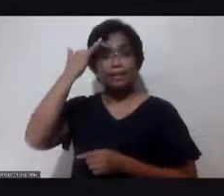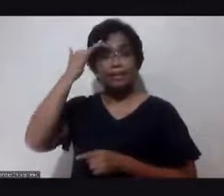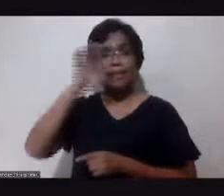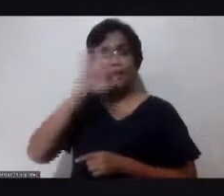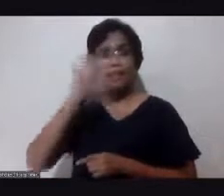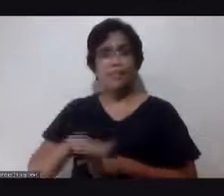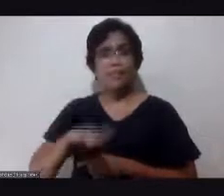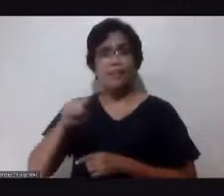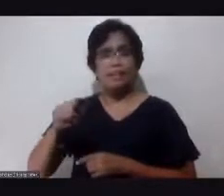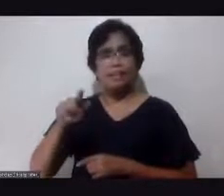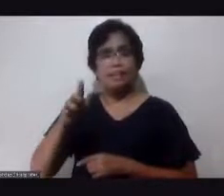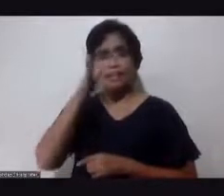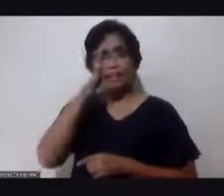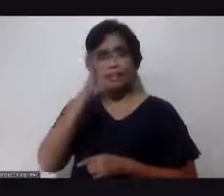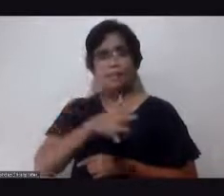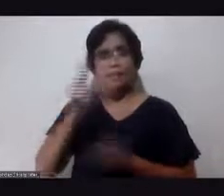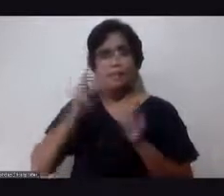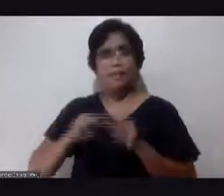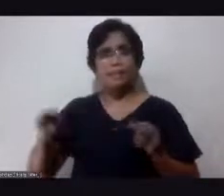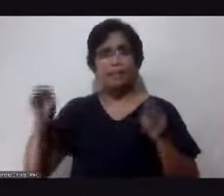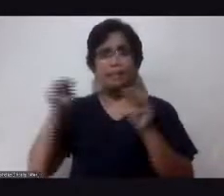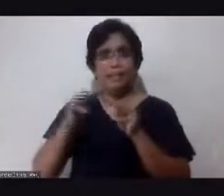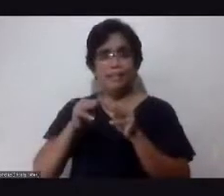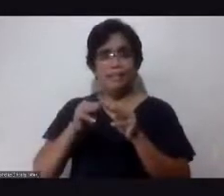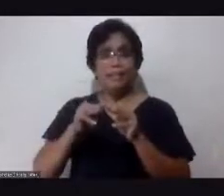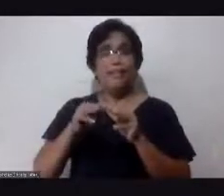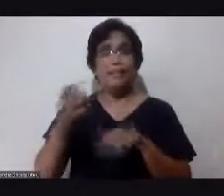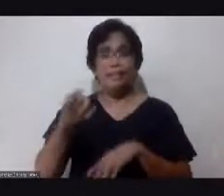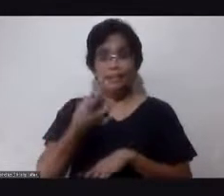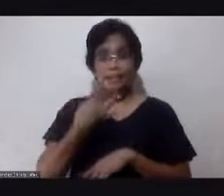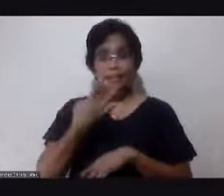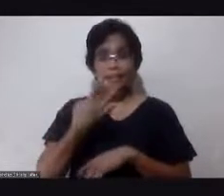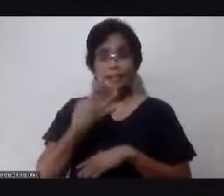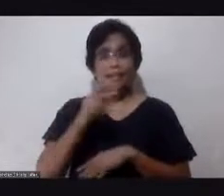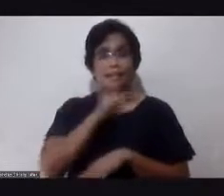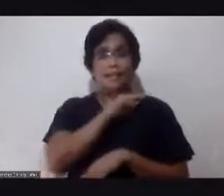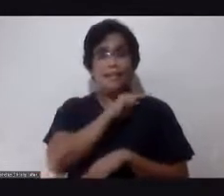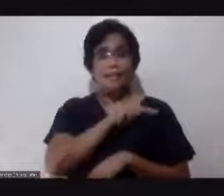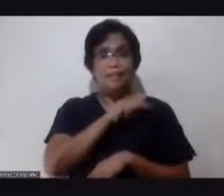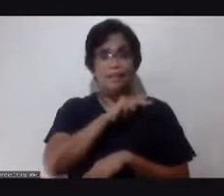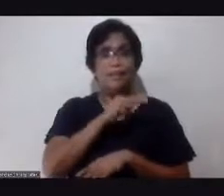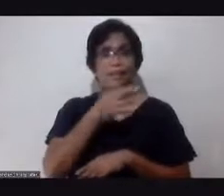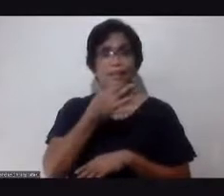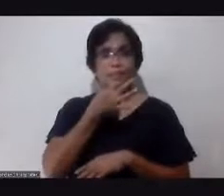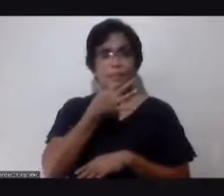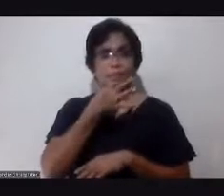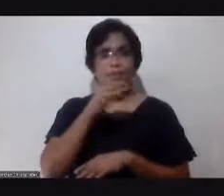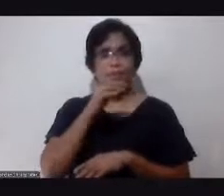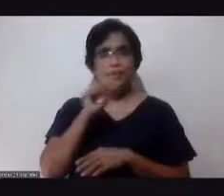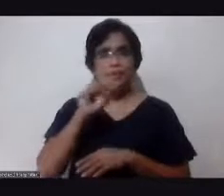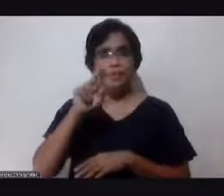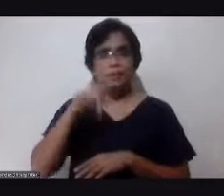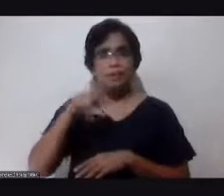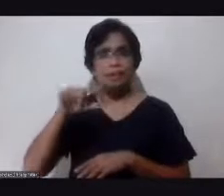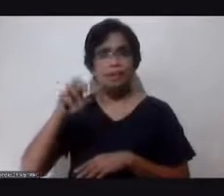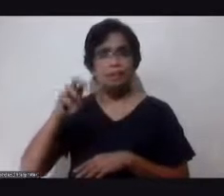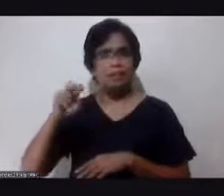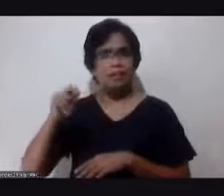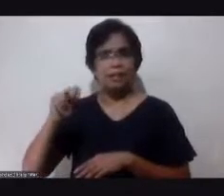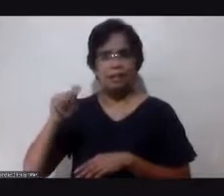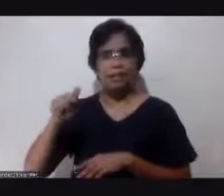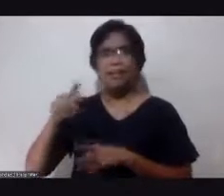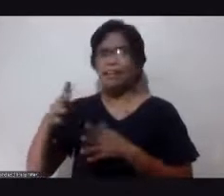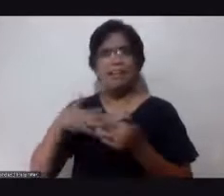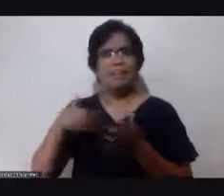never neglect your maintenance and take natural food supplements wherever you go, whatever